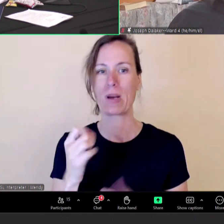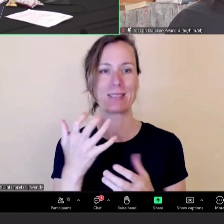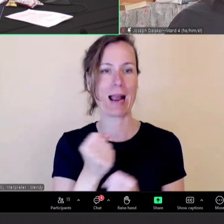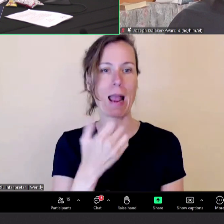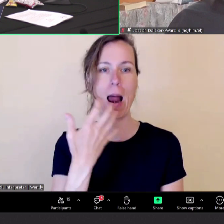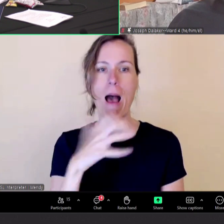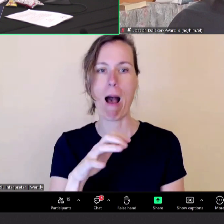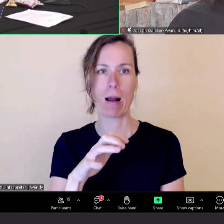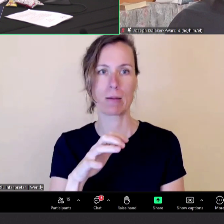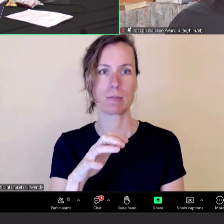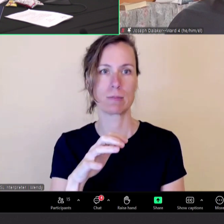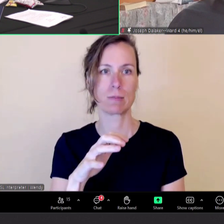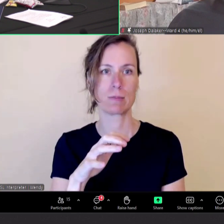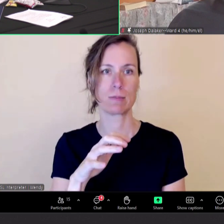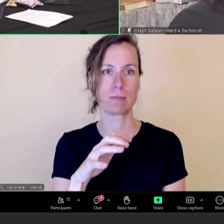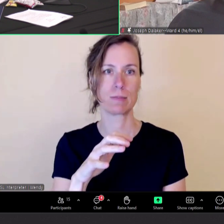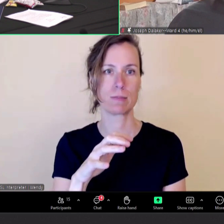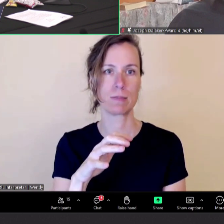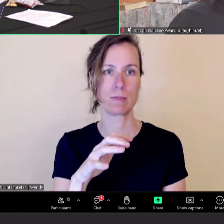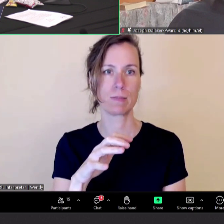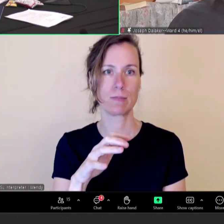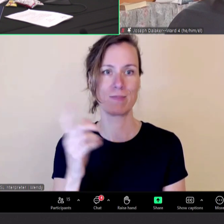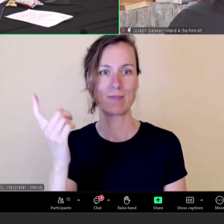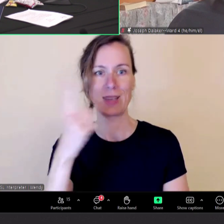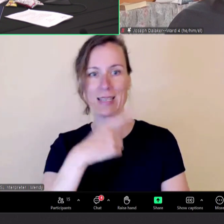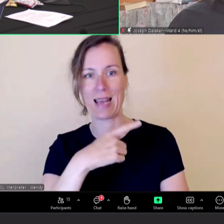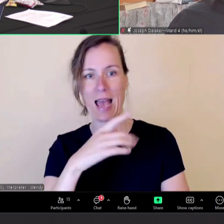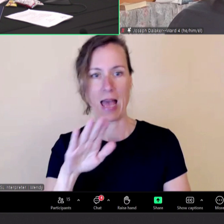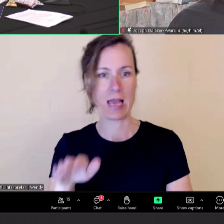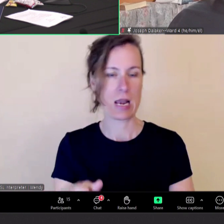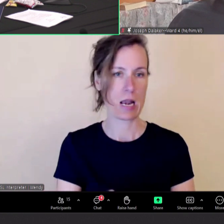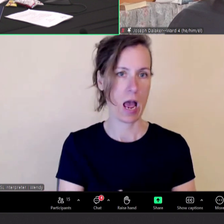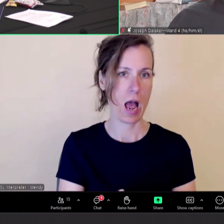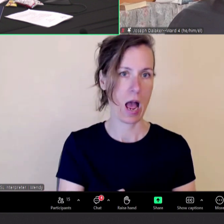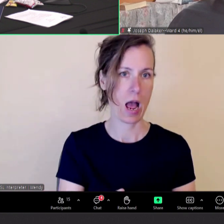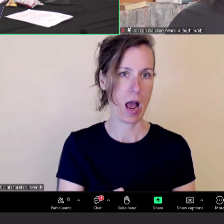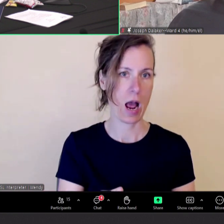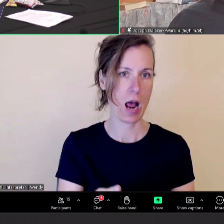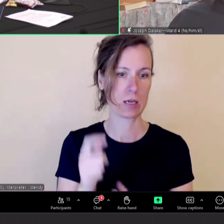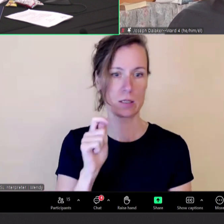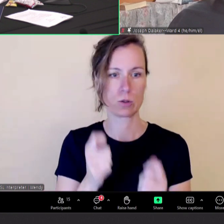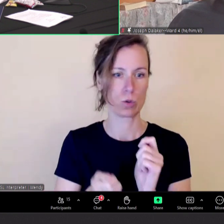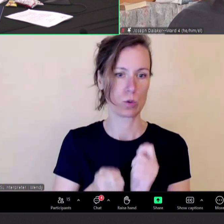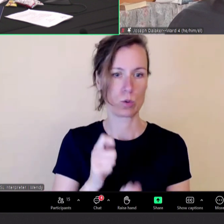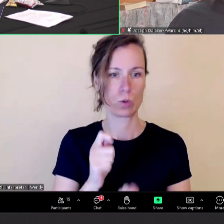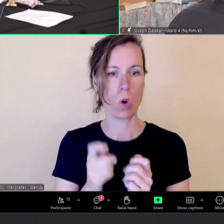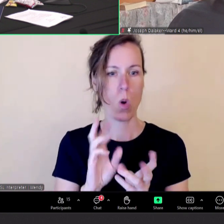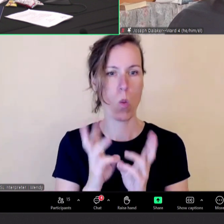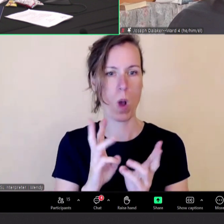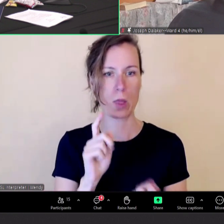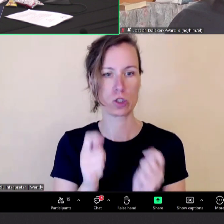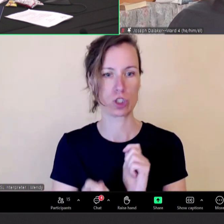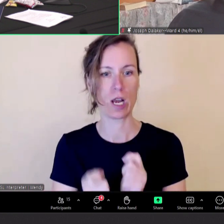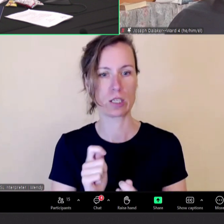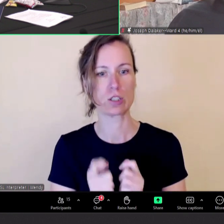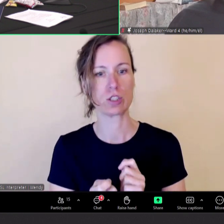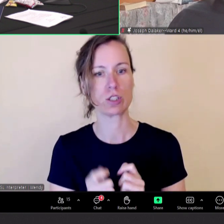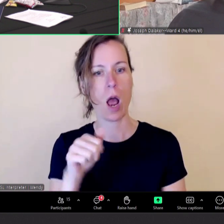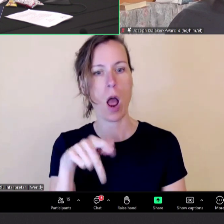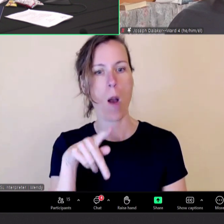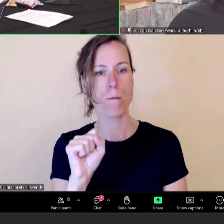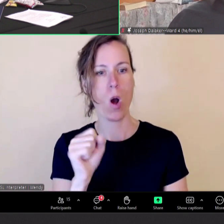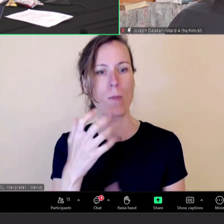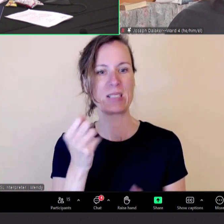not there's a day and night weather shift. Apartments do get hot. They reach about 80 degrees, 90 degrees.